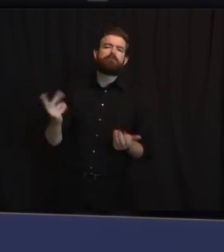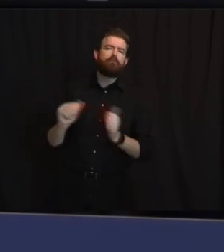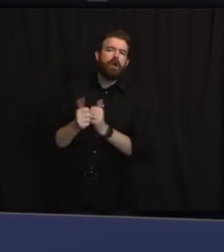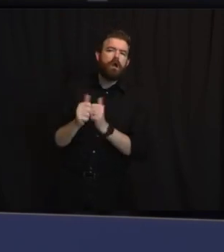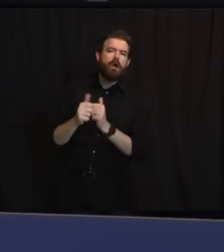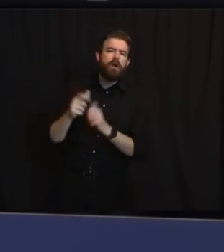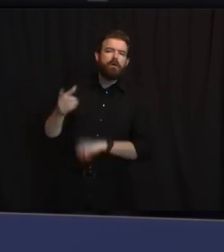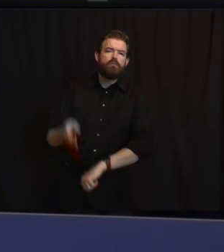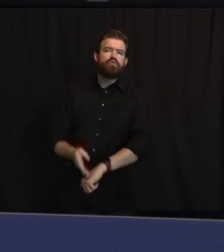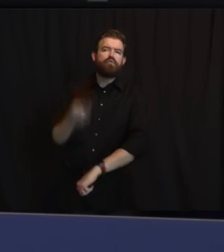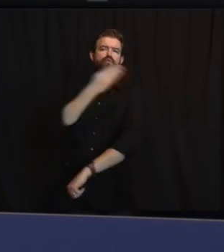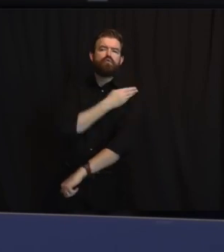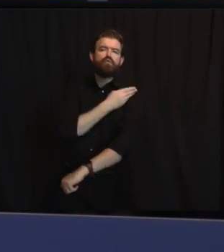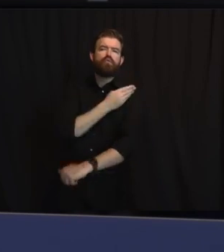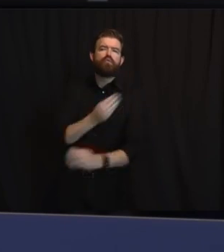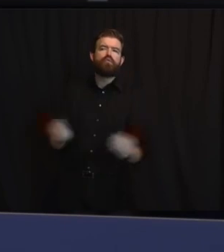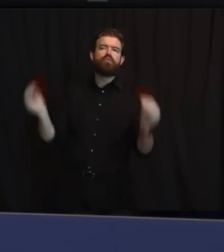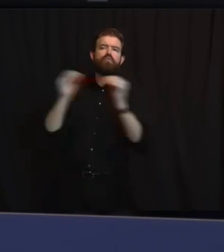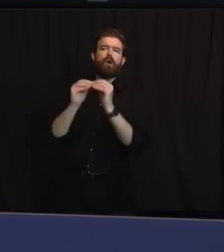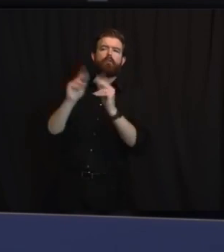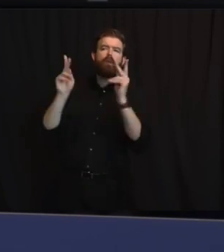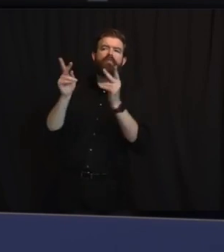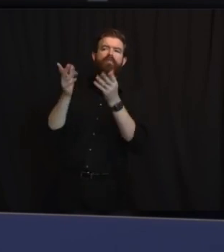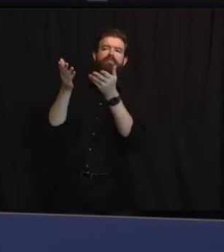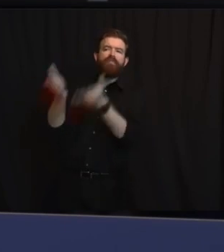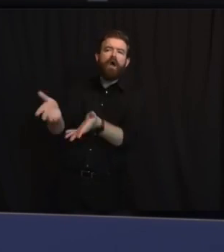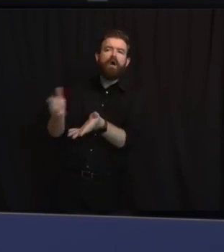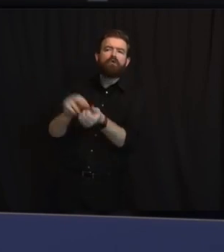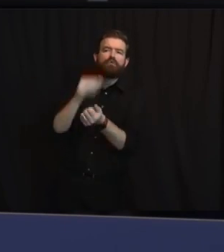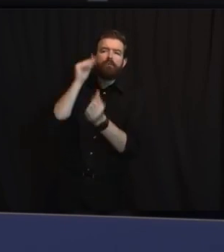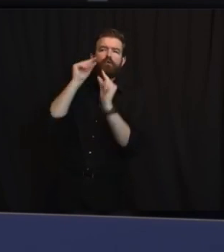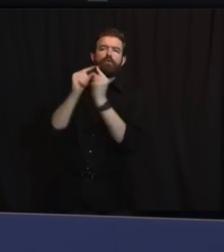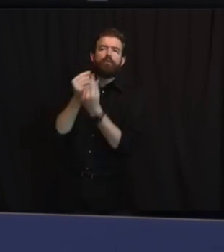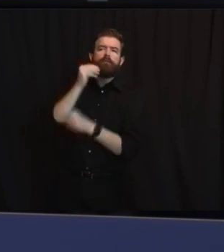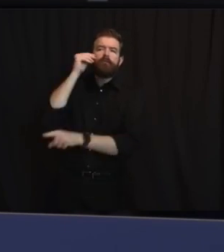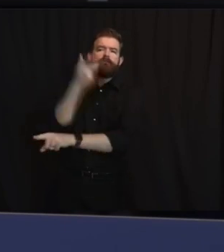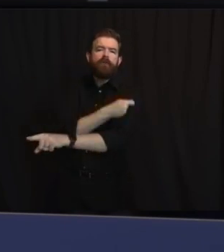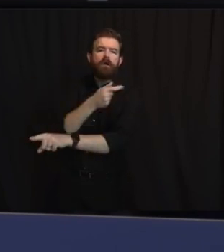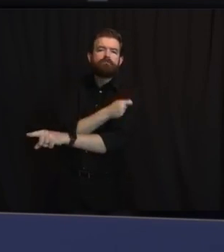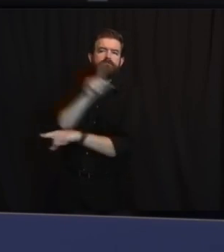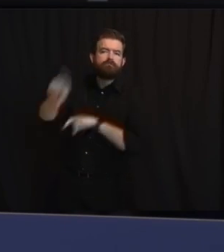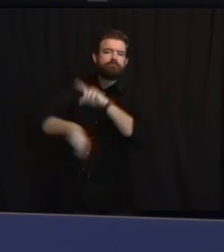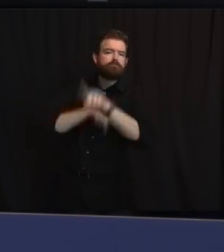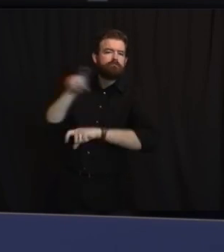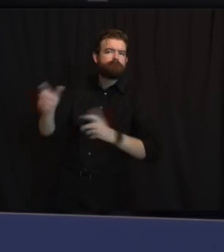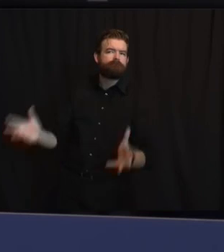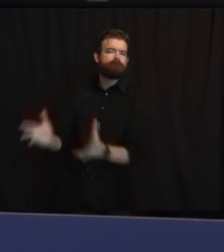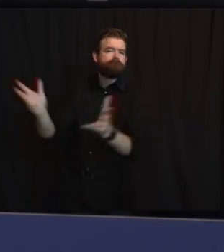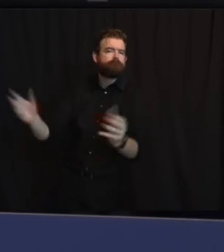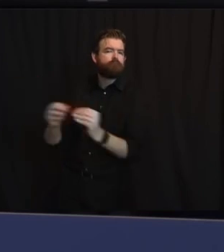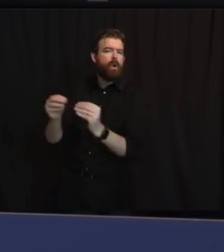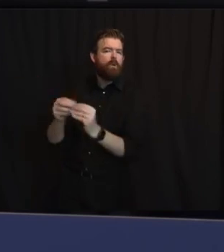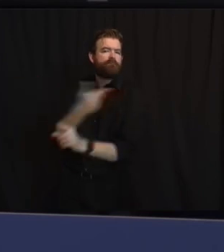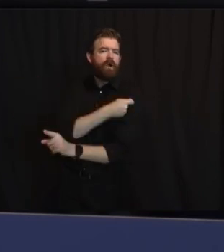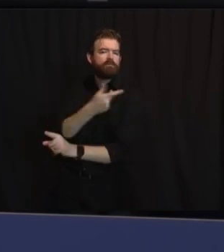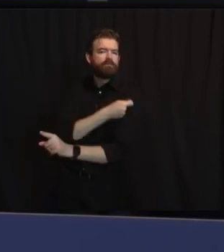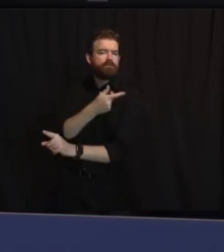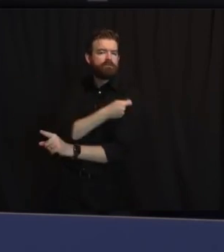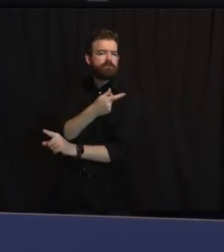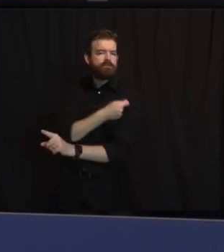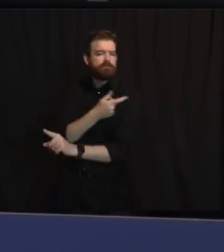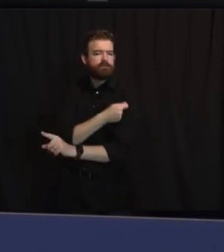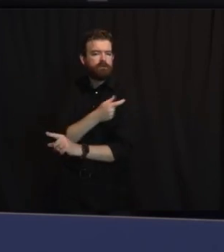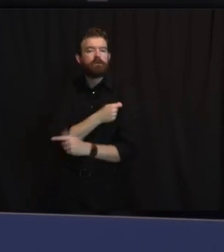facilities. As the governor shared, the number of doses administered in the state continues to climb, and there are plenty of opportunities right now to